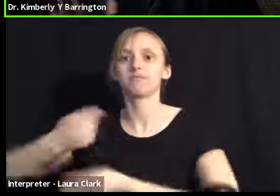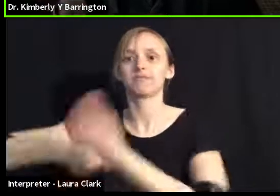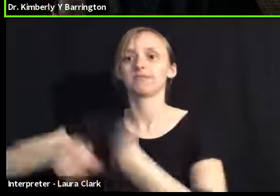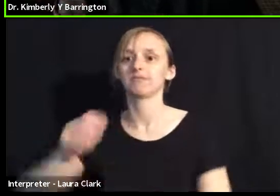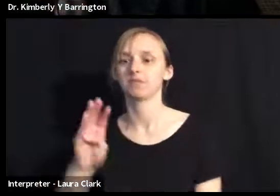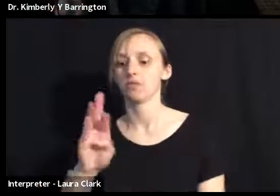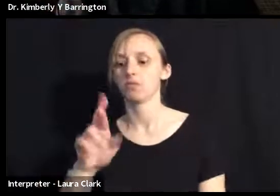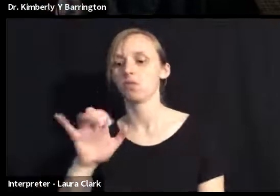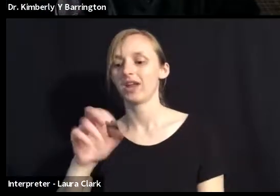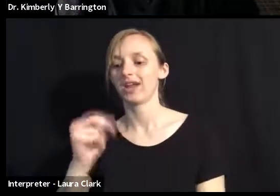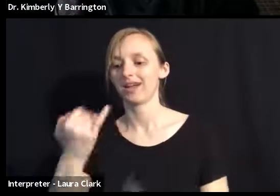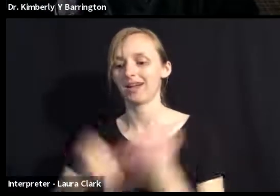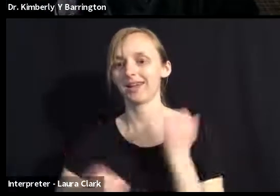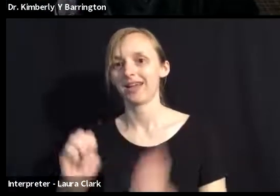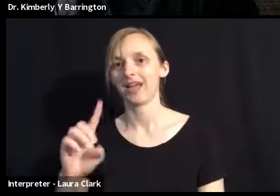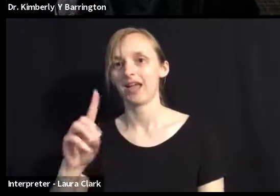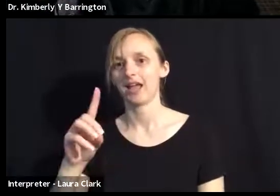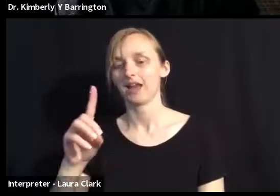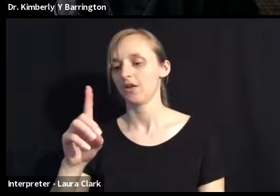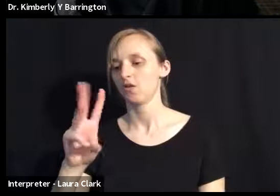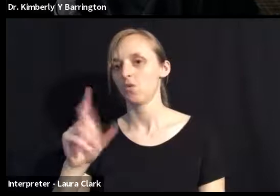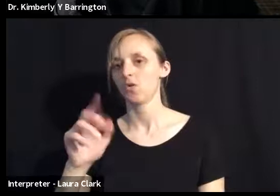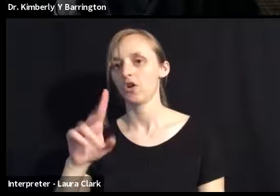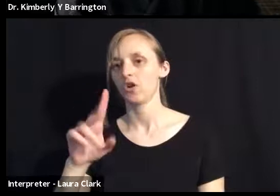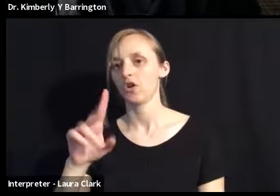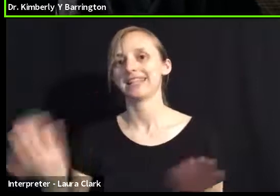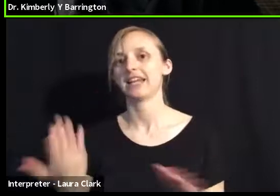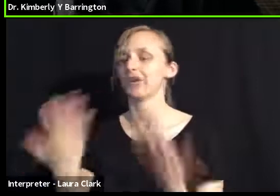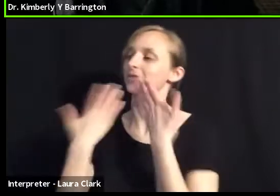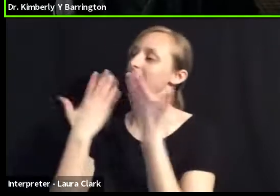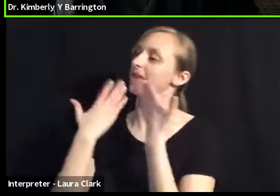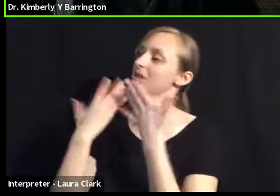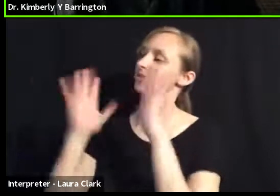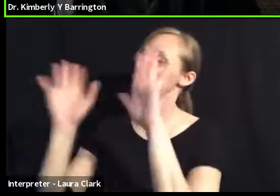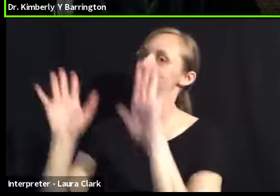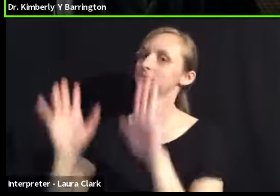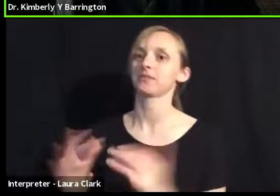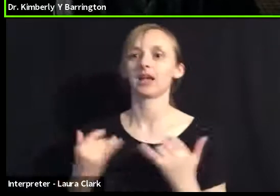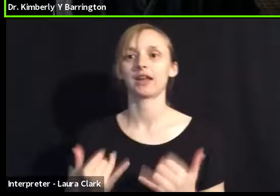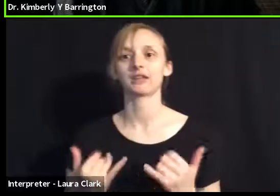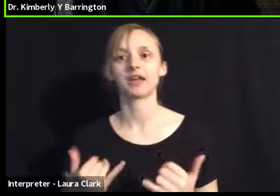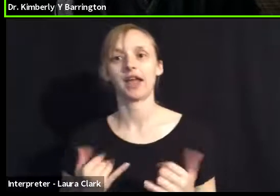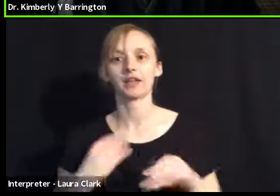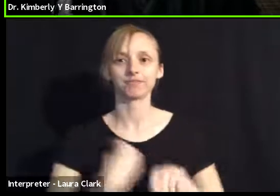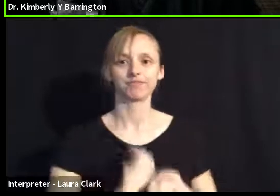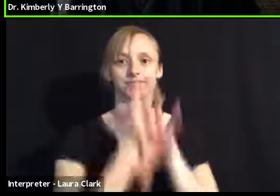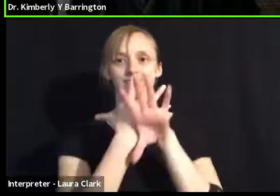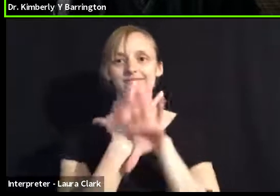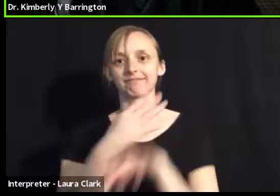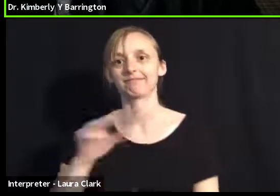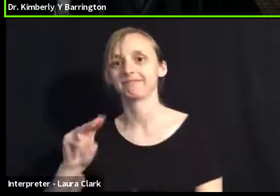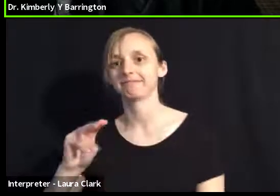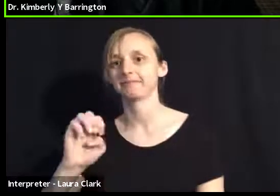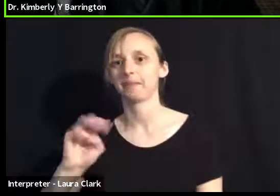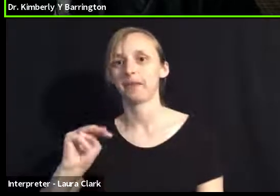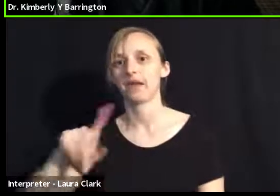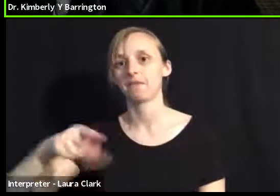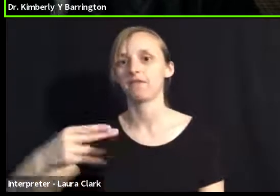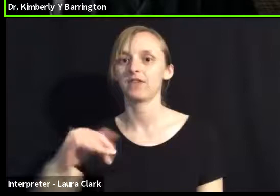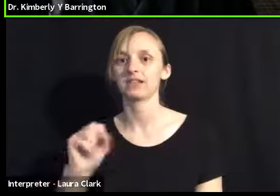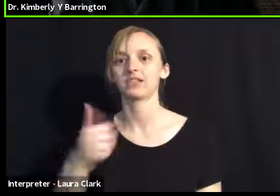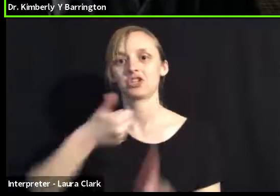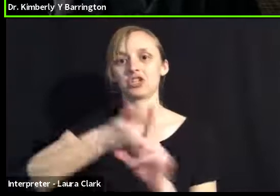Yay! Yay! And today we are in Memphis. She is the brand.